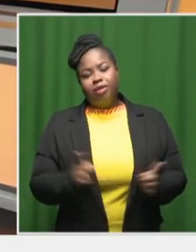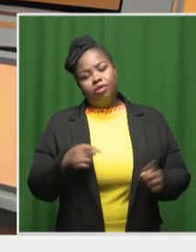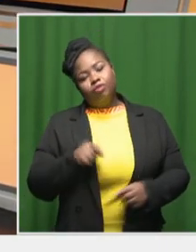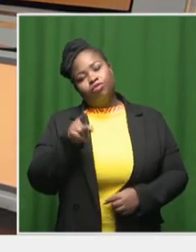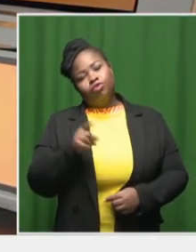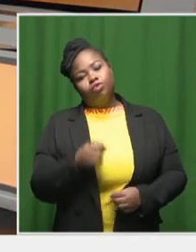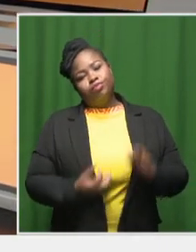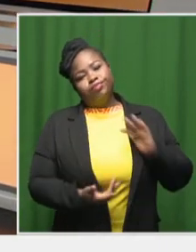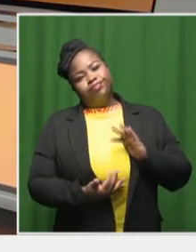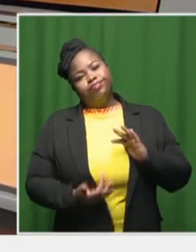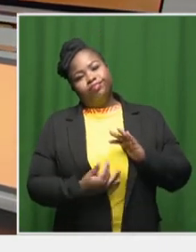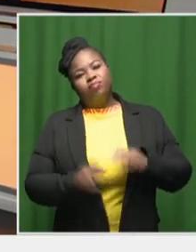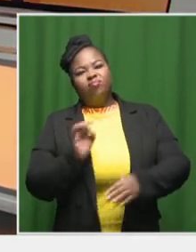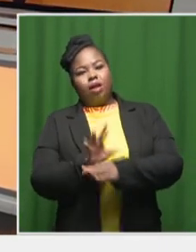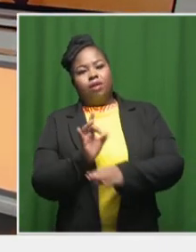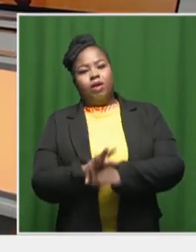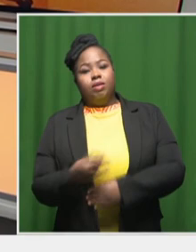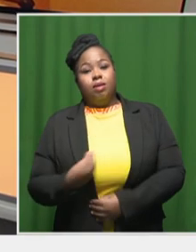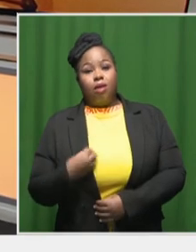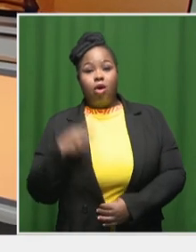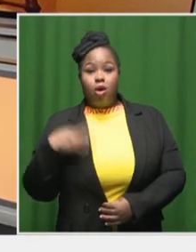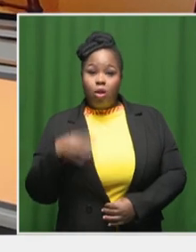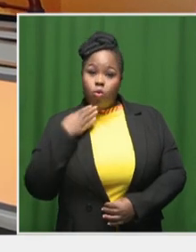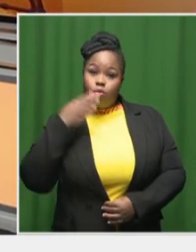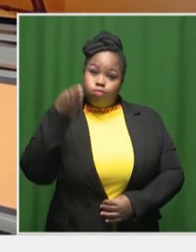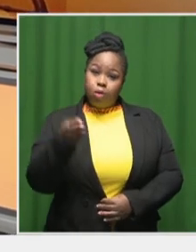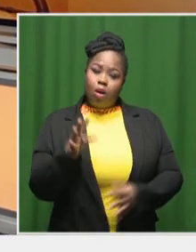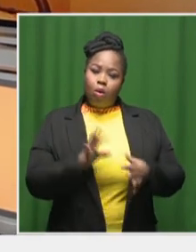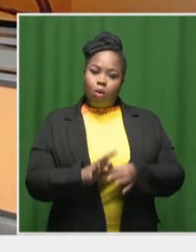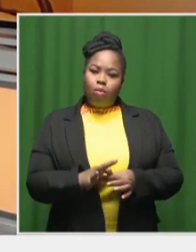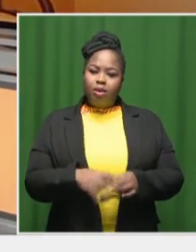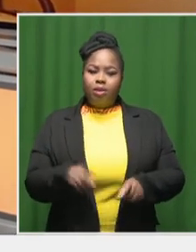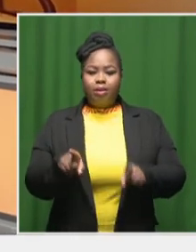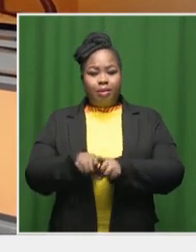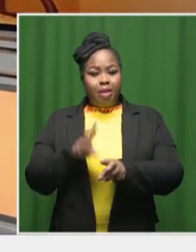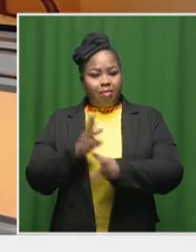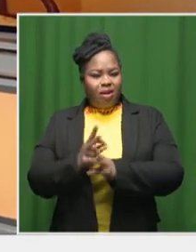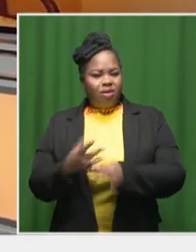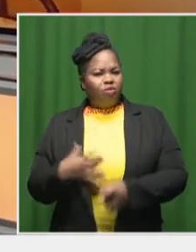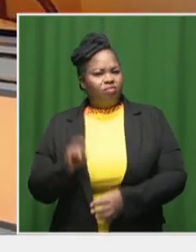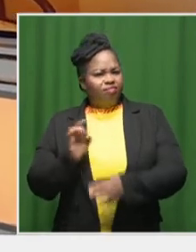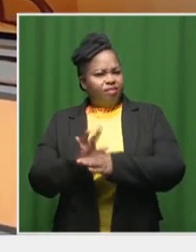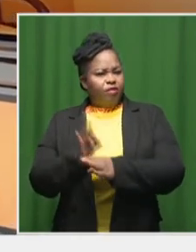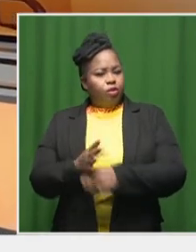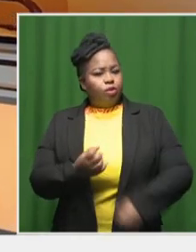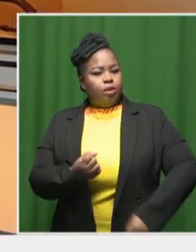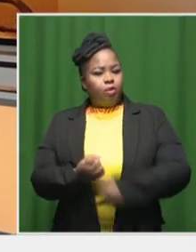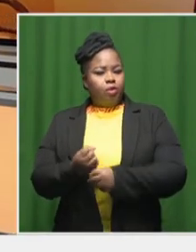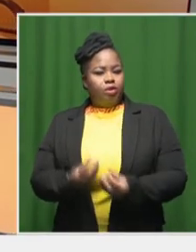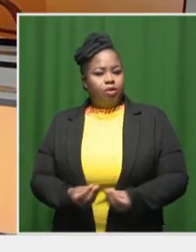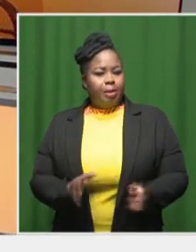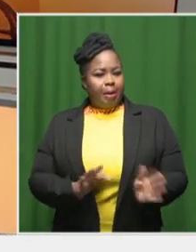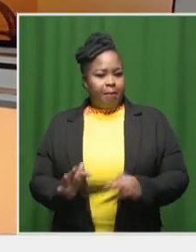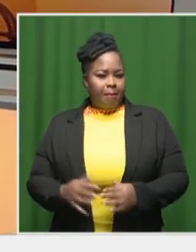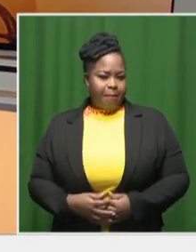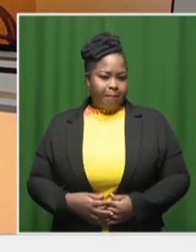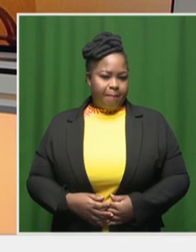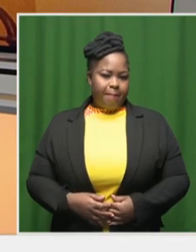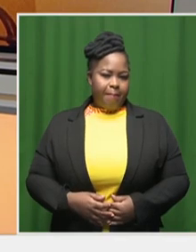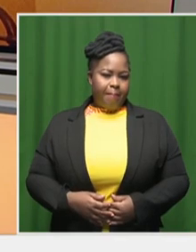what inspiration do you have for that young girl at home? And also message to the parents in terms of just supporting their